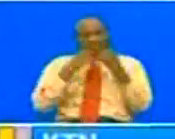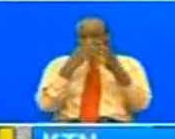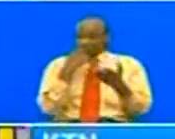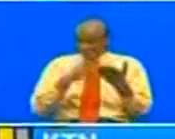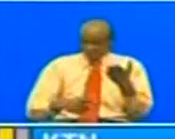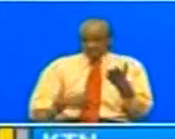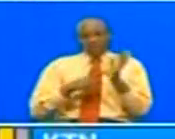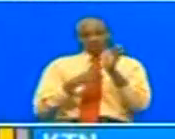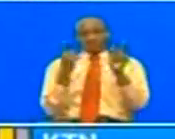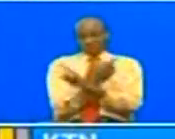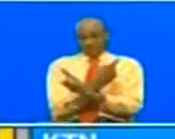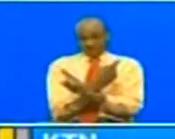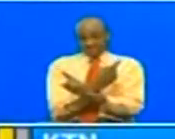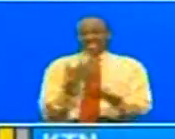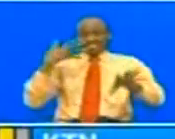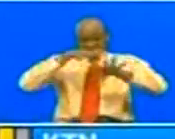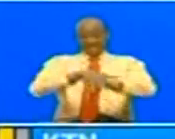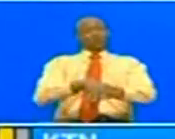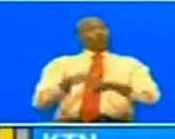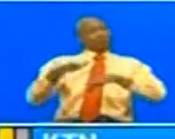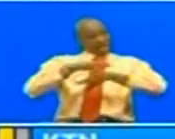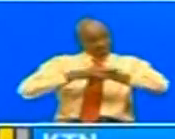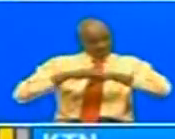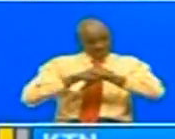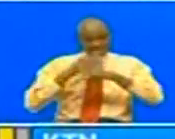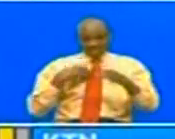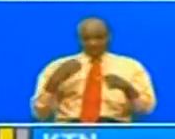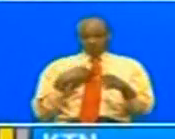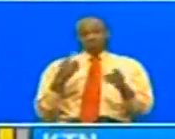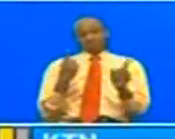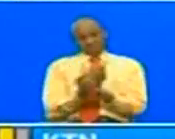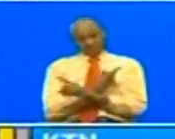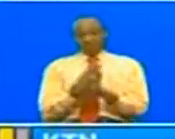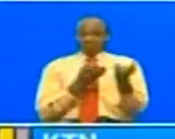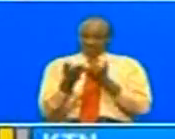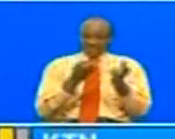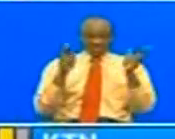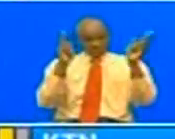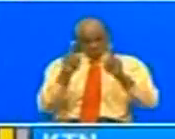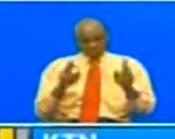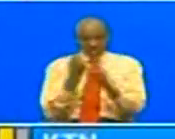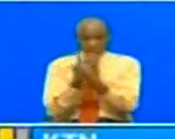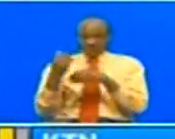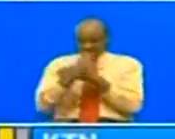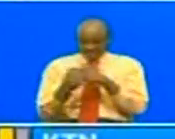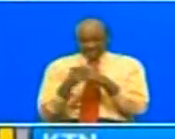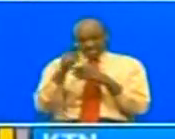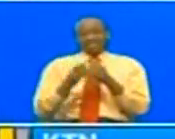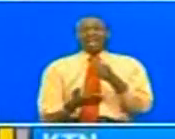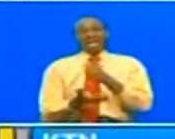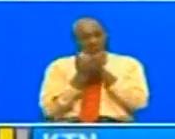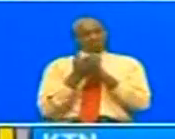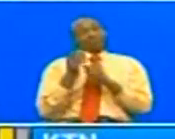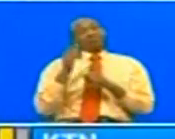rosy picture. The integration of Africa into the multilateral trading system complements